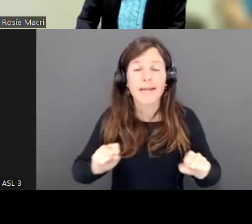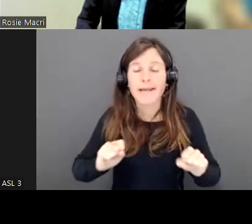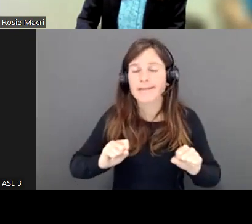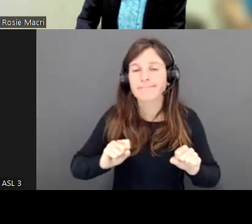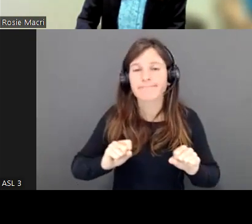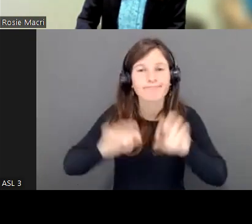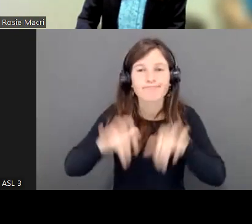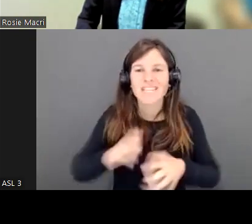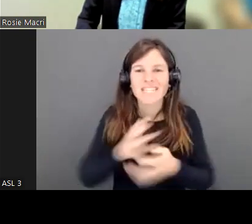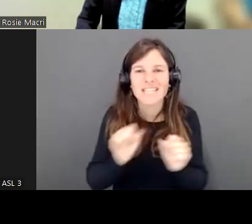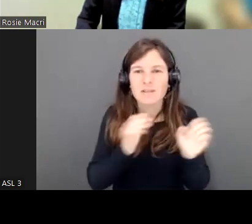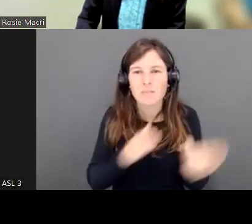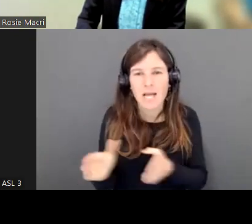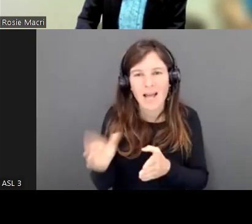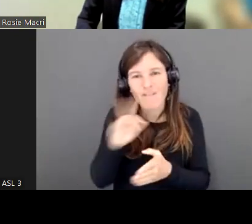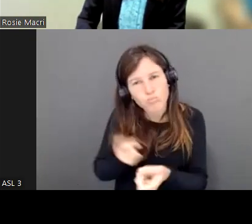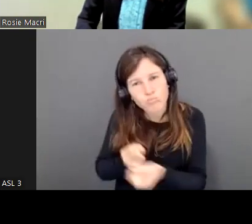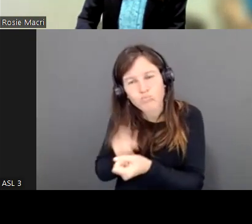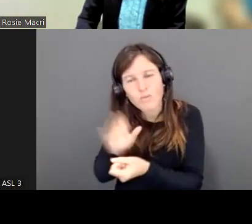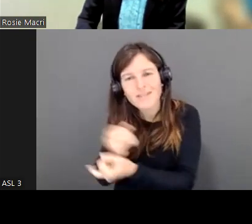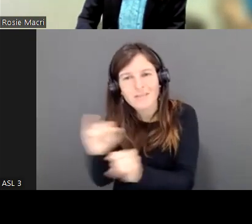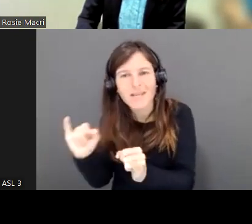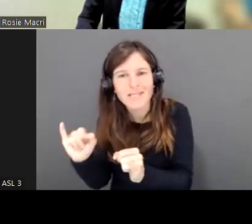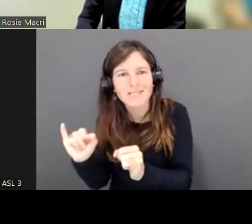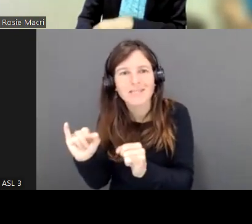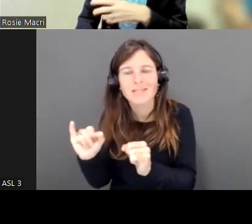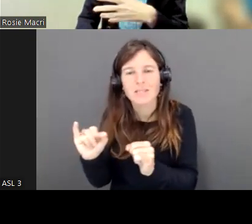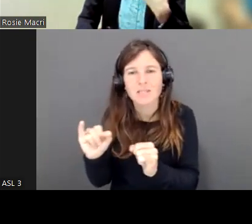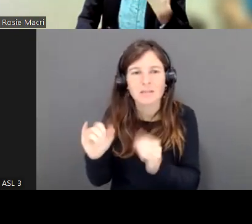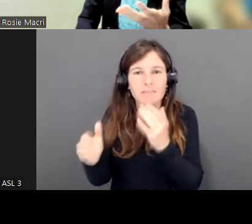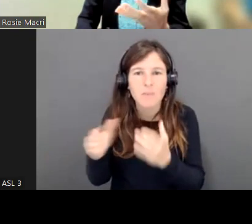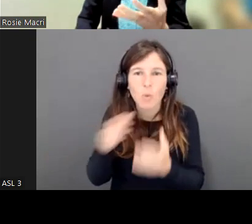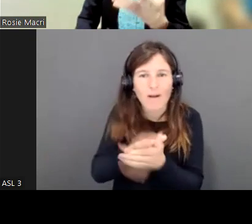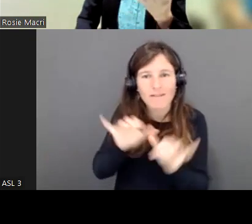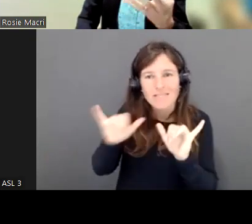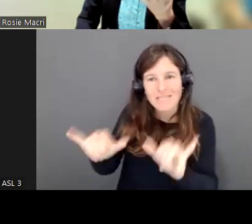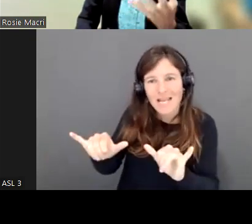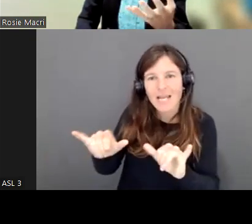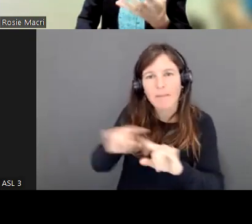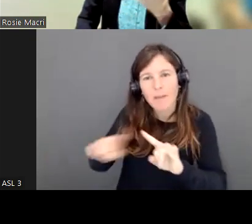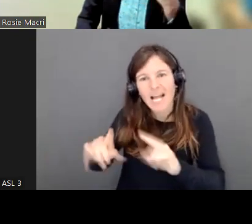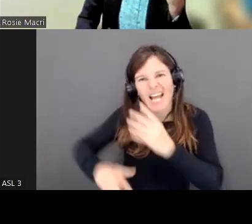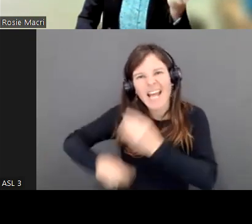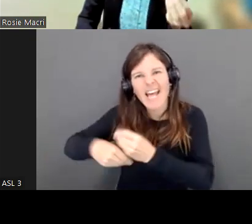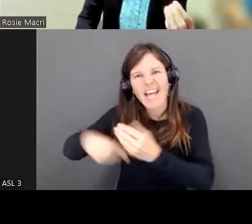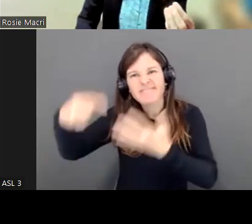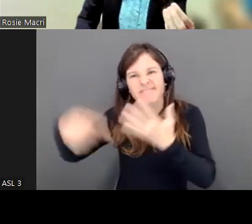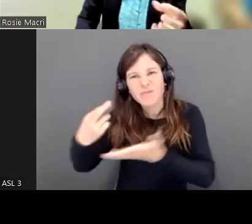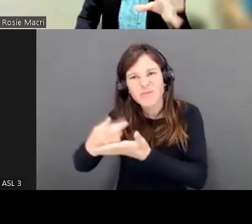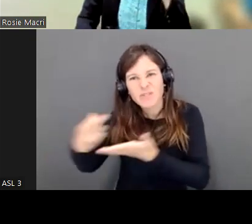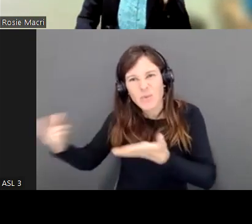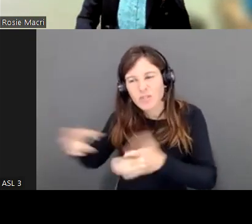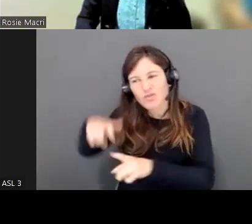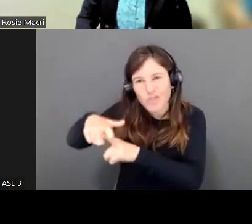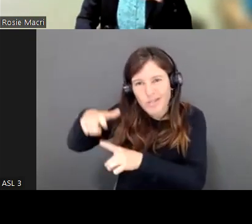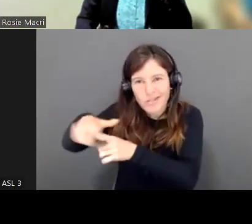support Dave's autonomy, but also with safety at the same time? And then you're going to act on either one